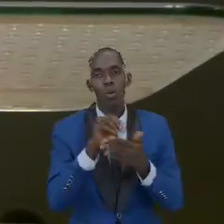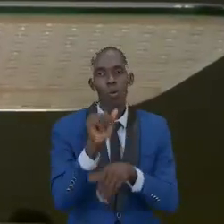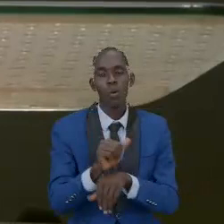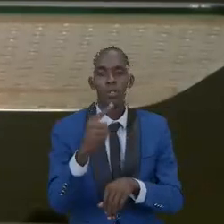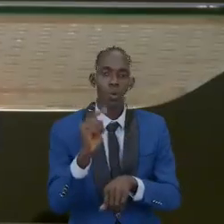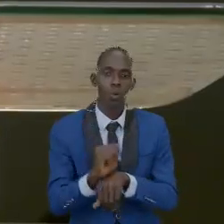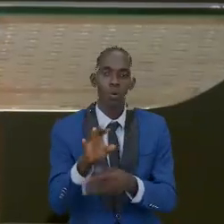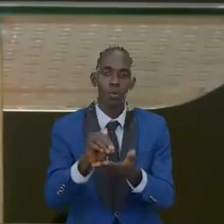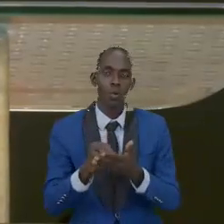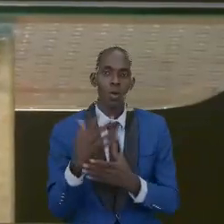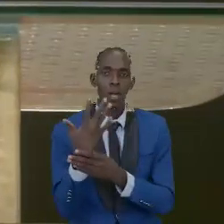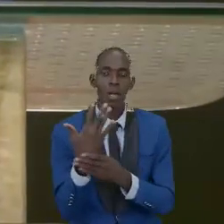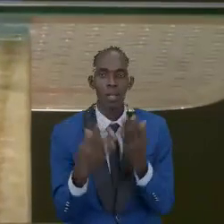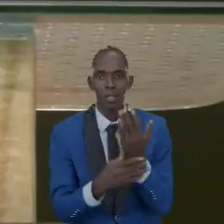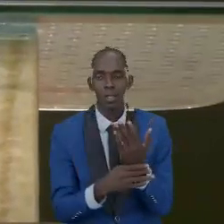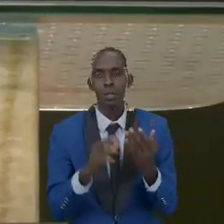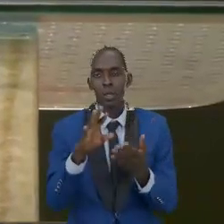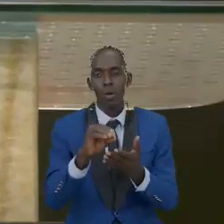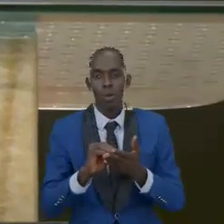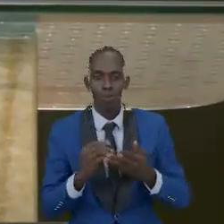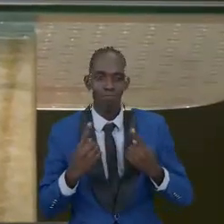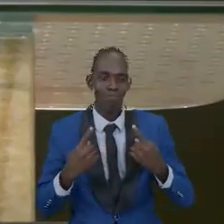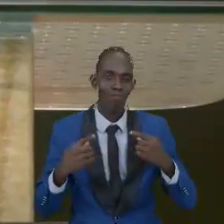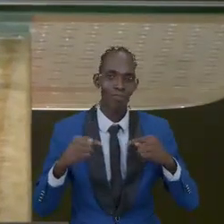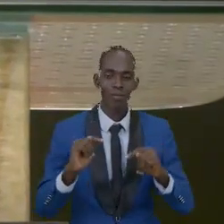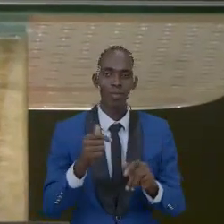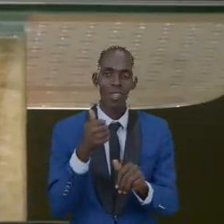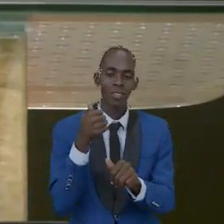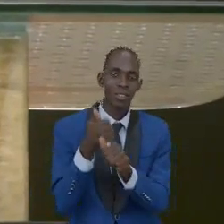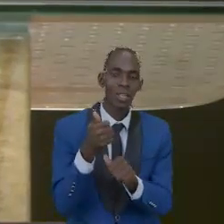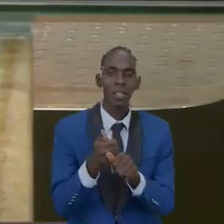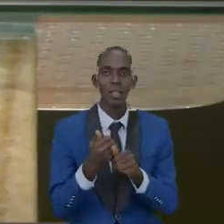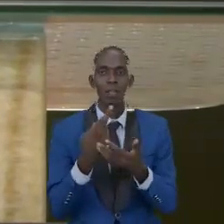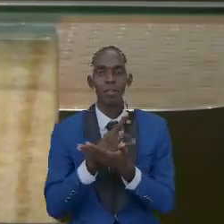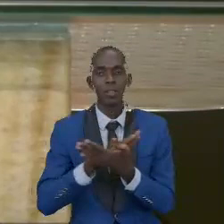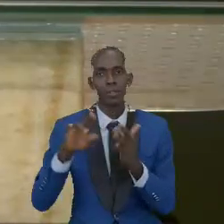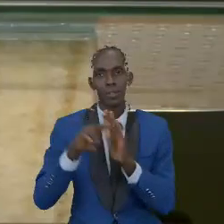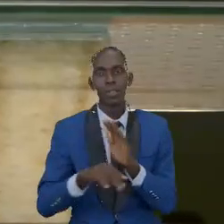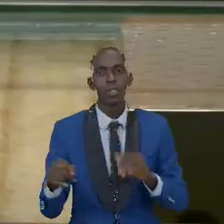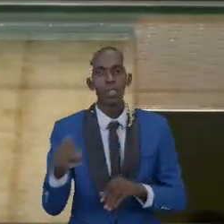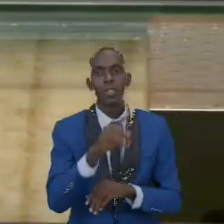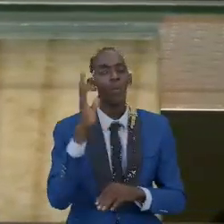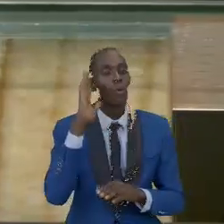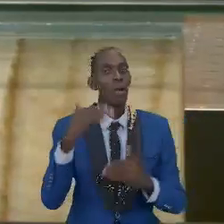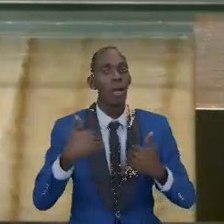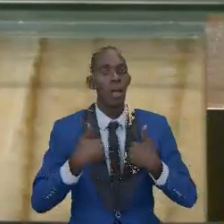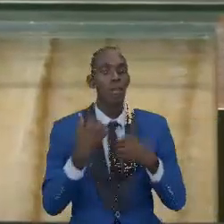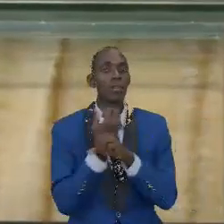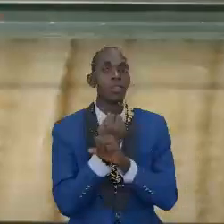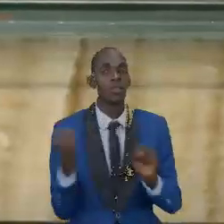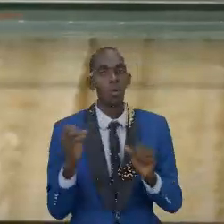their hand, by their own endeavor, their self-righteousness, they will have justification